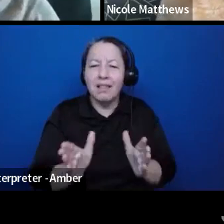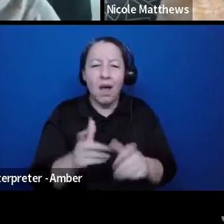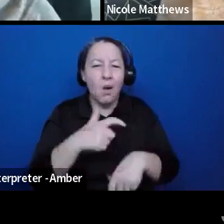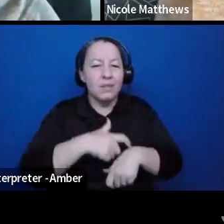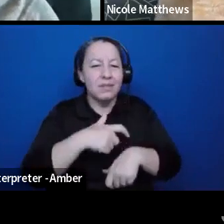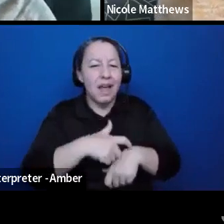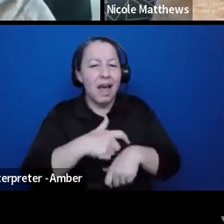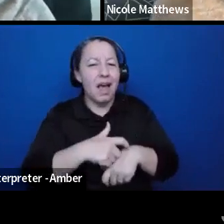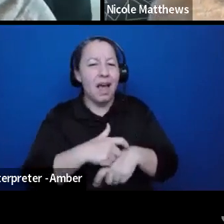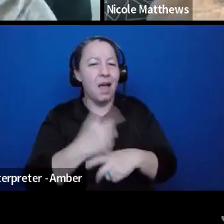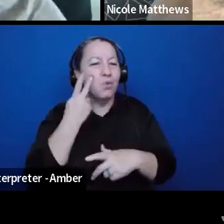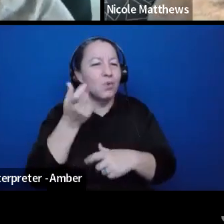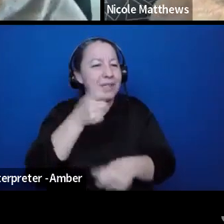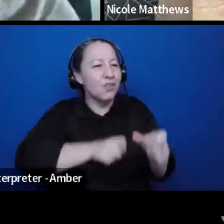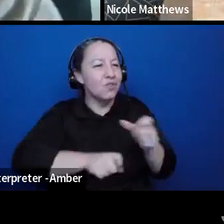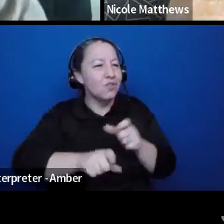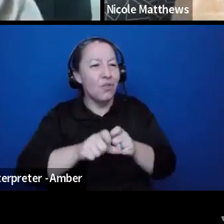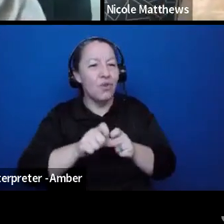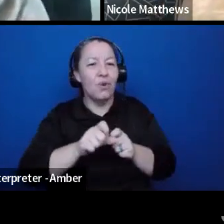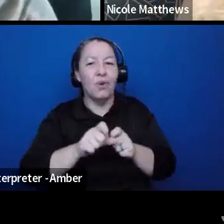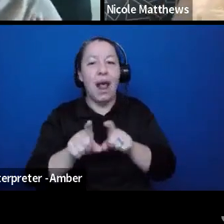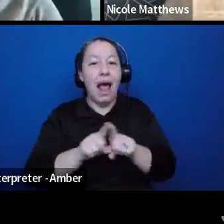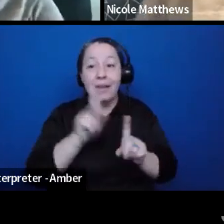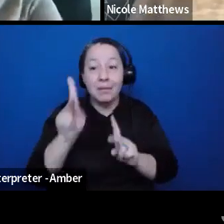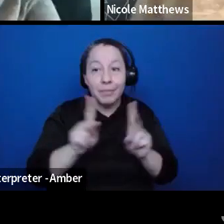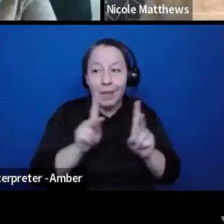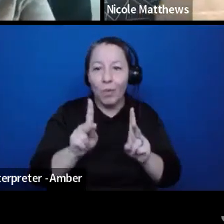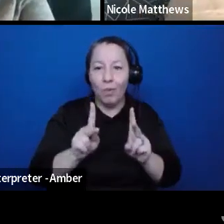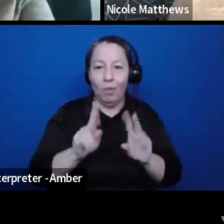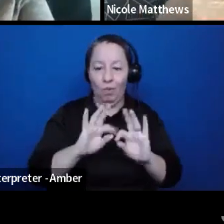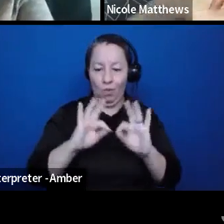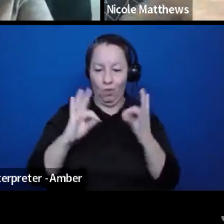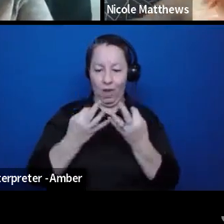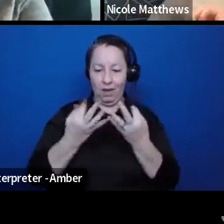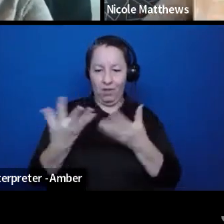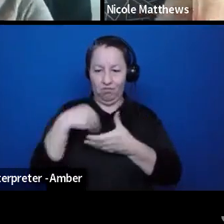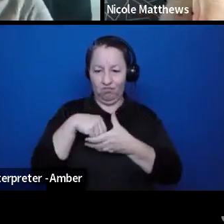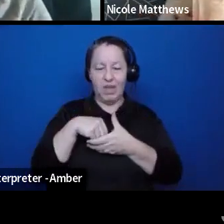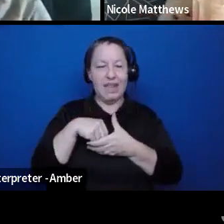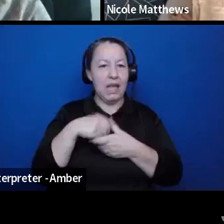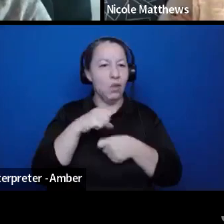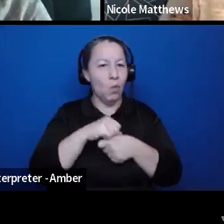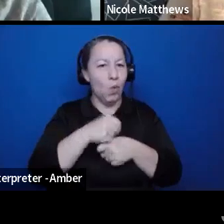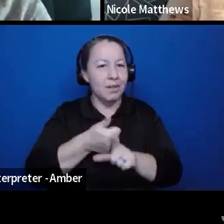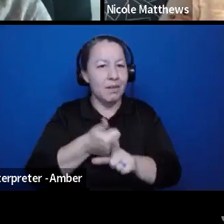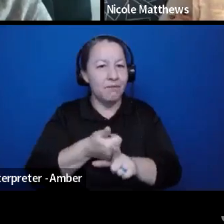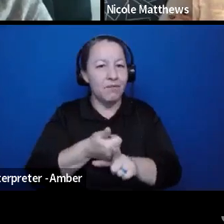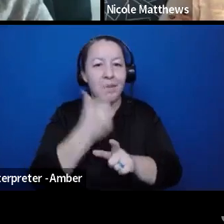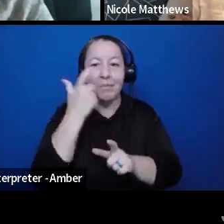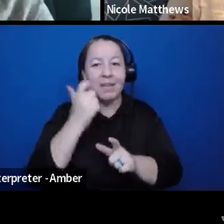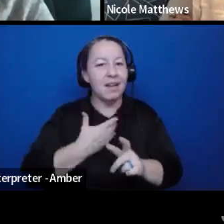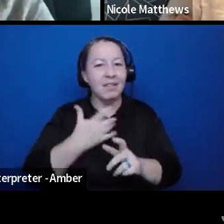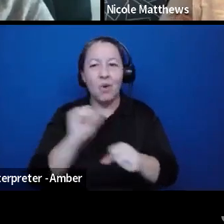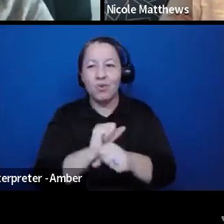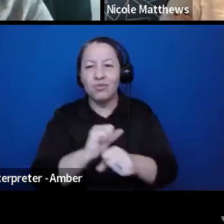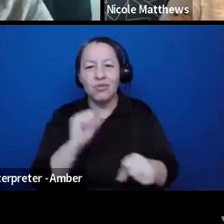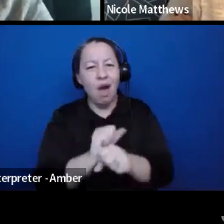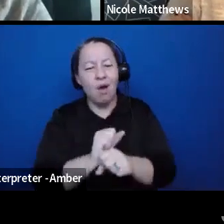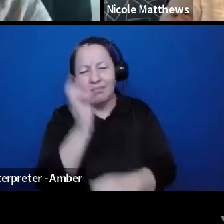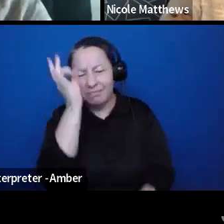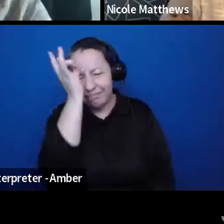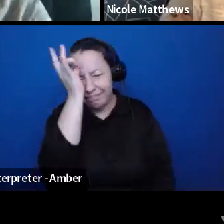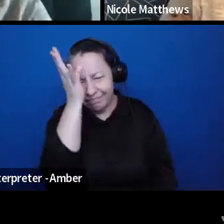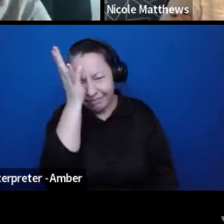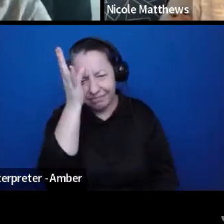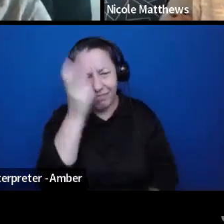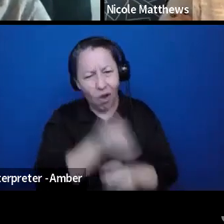beings, right? As relatives in the work, because our work is so brutal and we're going to go out and do this work to people who are not used to having